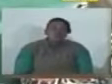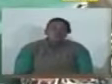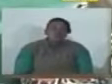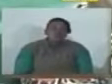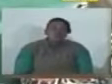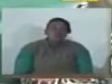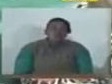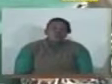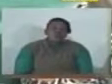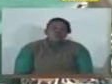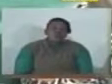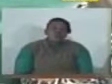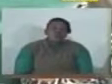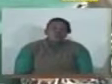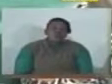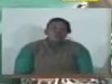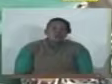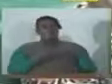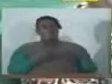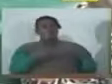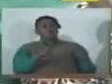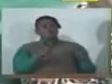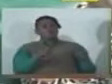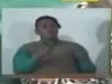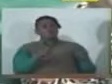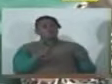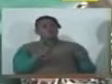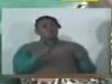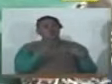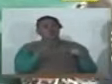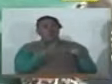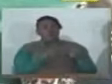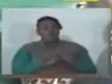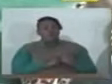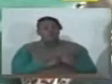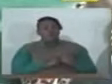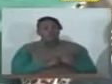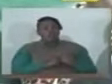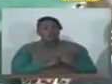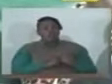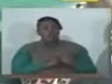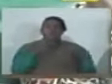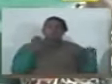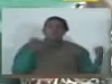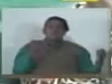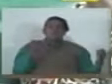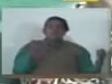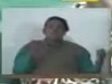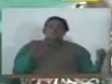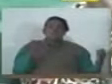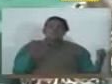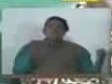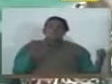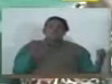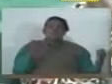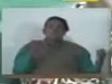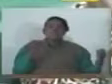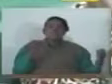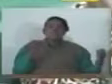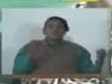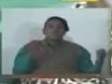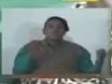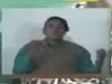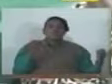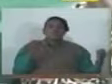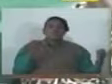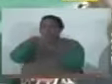flood rains that we have experienced. In the early 1990s, there was a program called the Rural Road Improvement